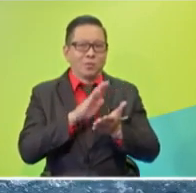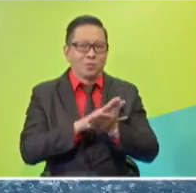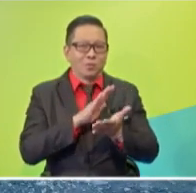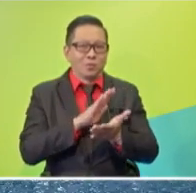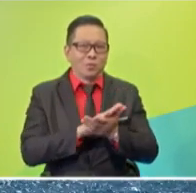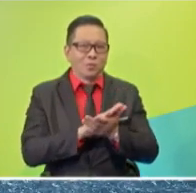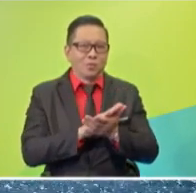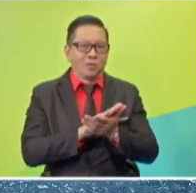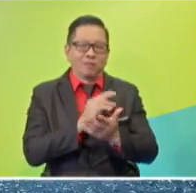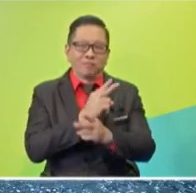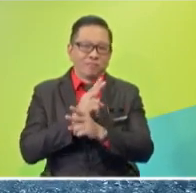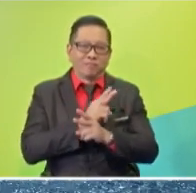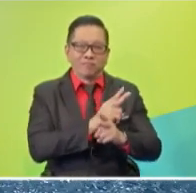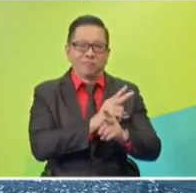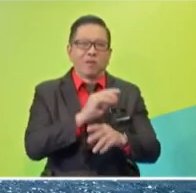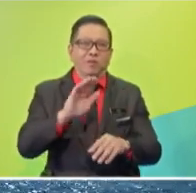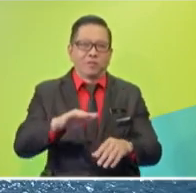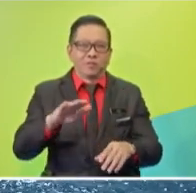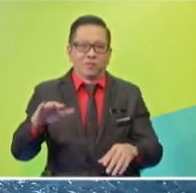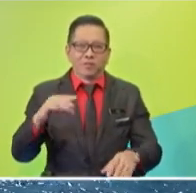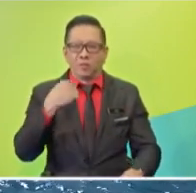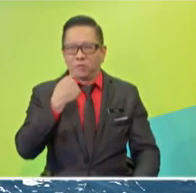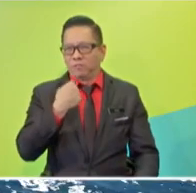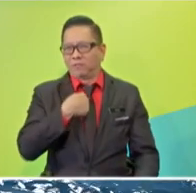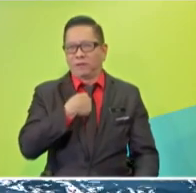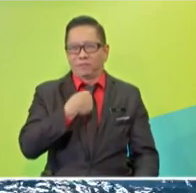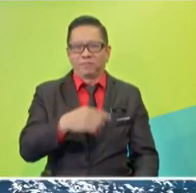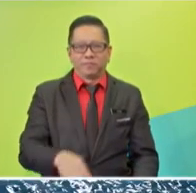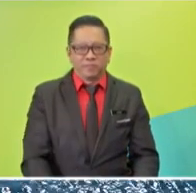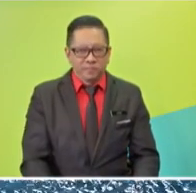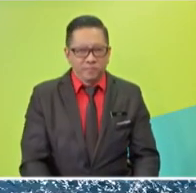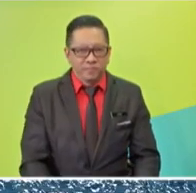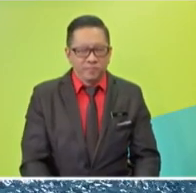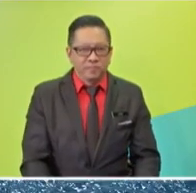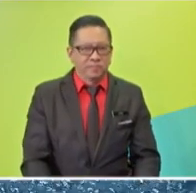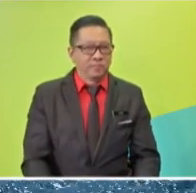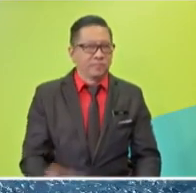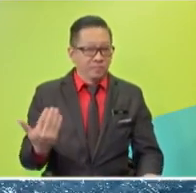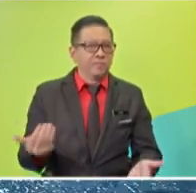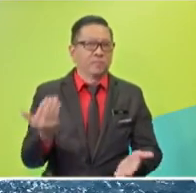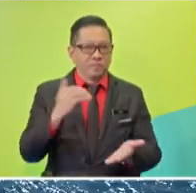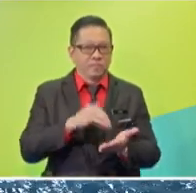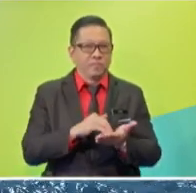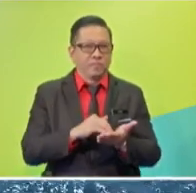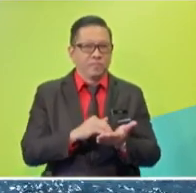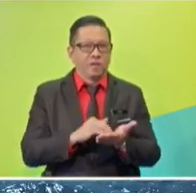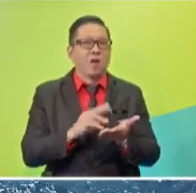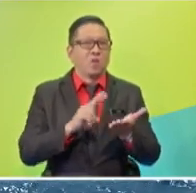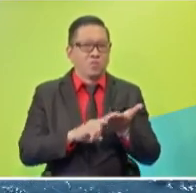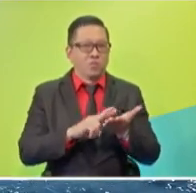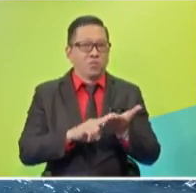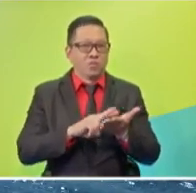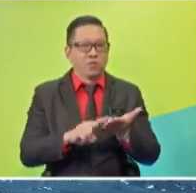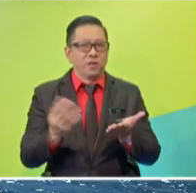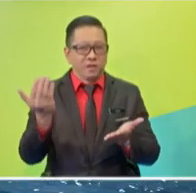children. Who am I? Oh. Mm. Mm-hmm. Okay, I guess once again, Auni, please read the